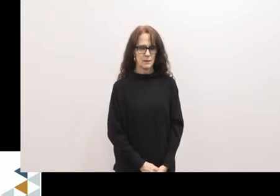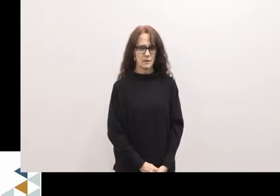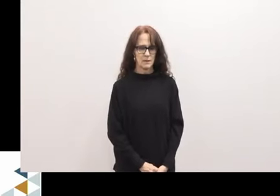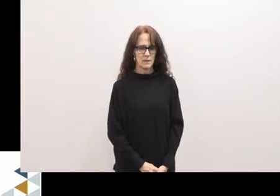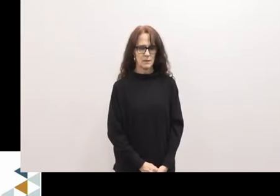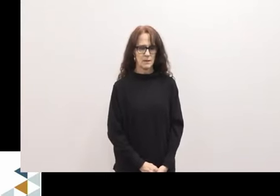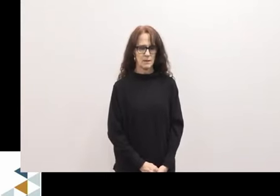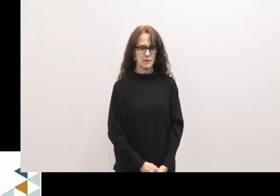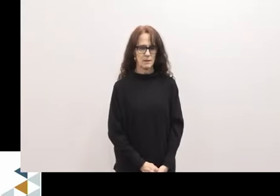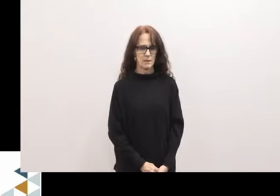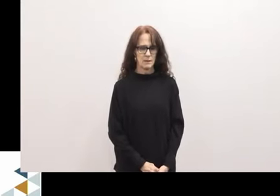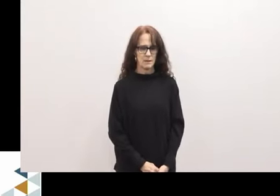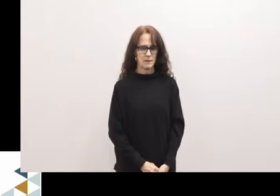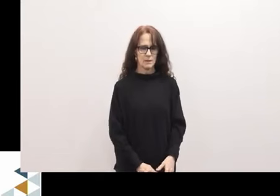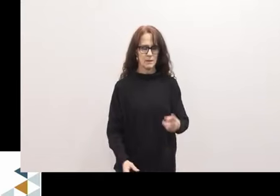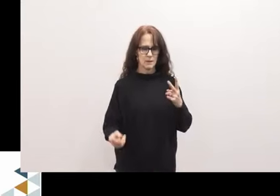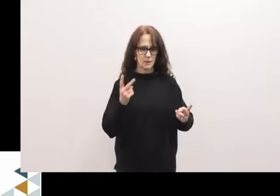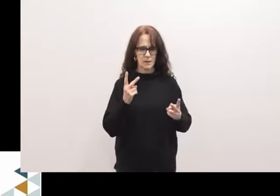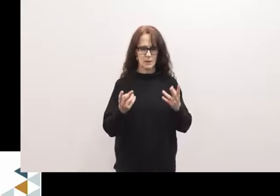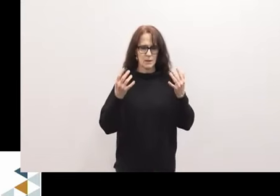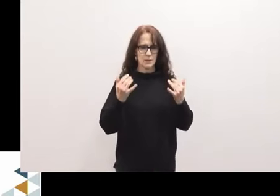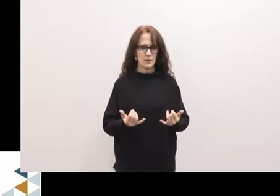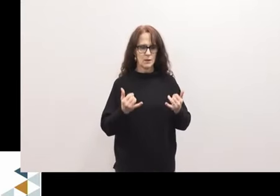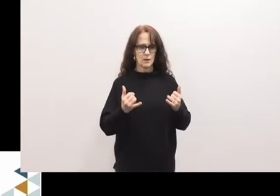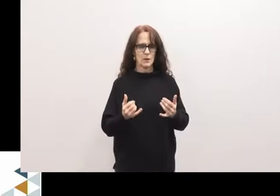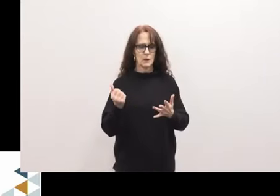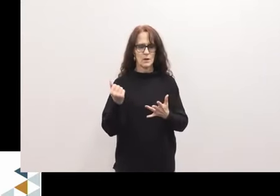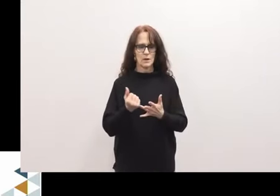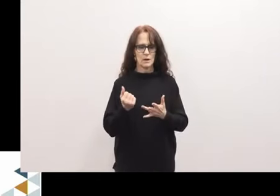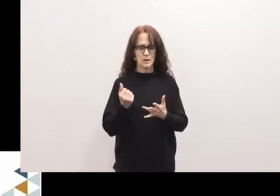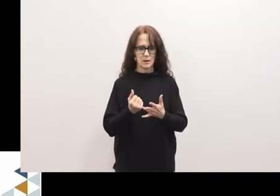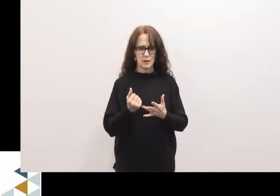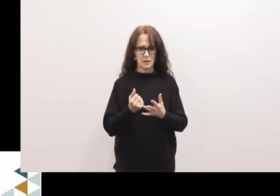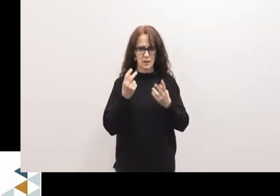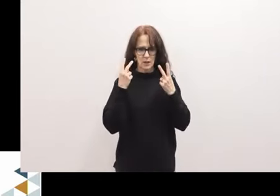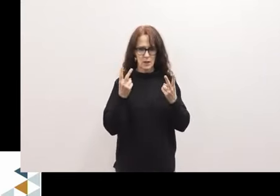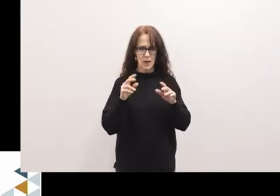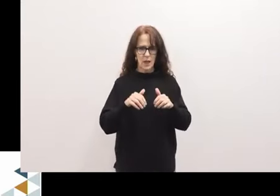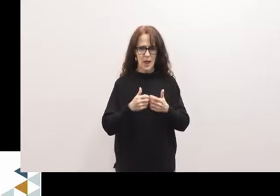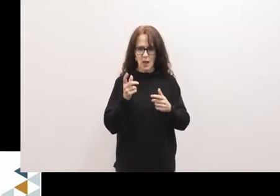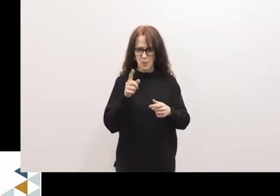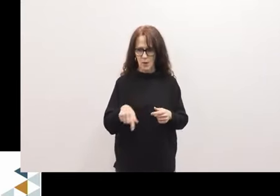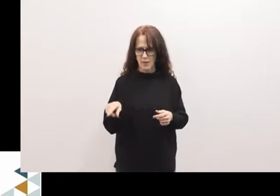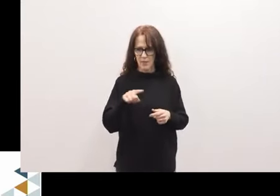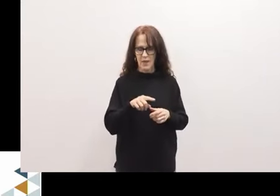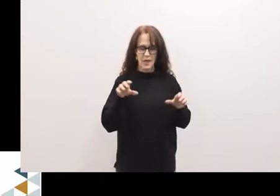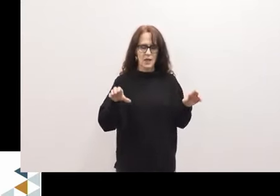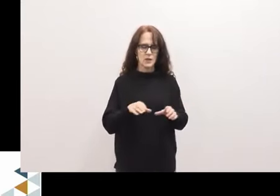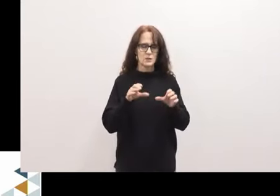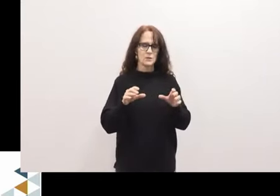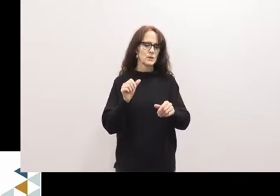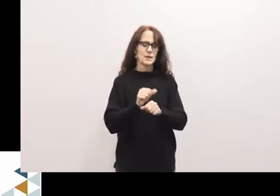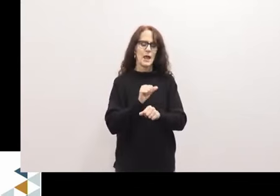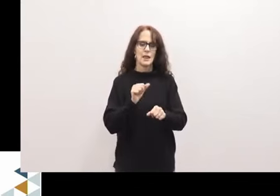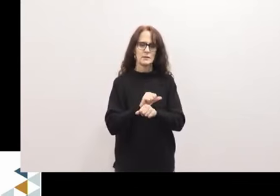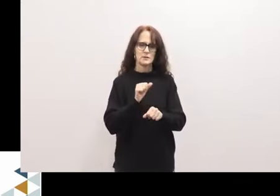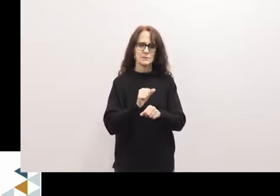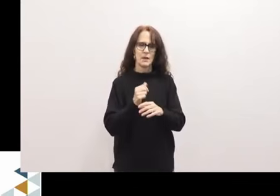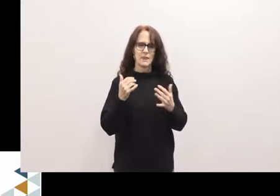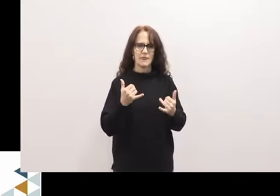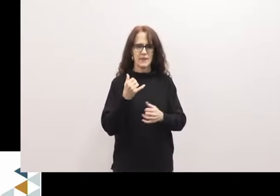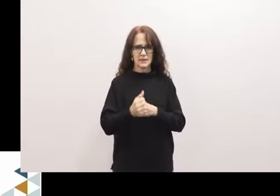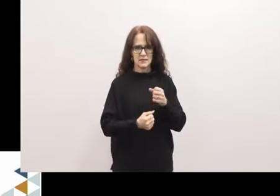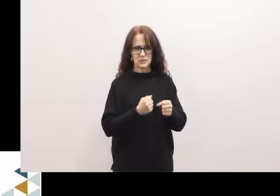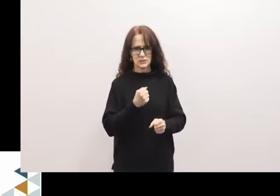Now when we look at our current ninth graders and we're looking at how are they doing in algebra this year.